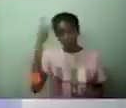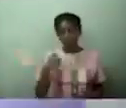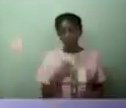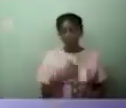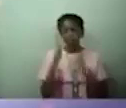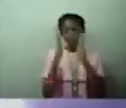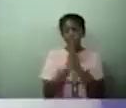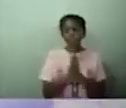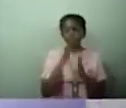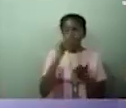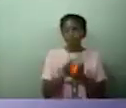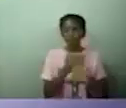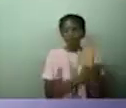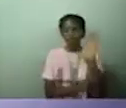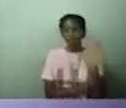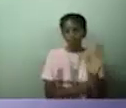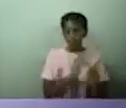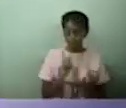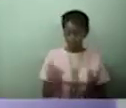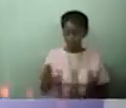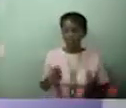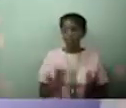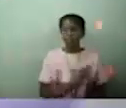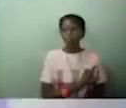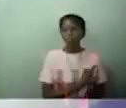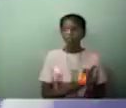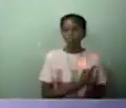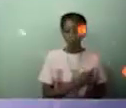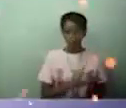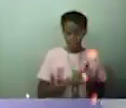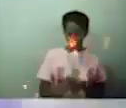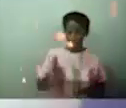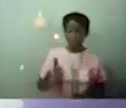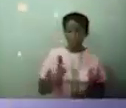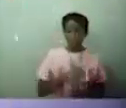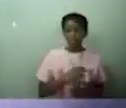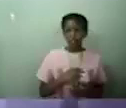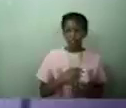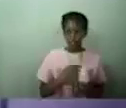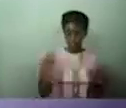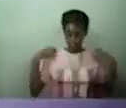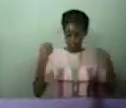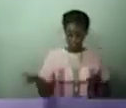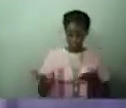praying that God prepare us, sharpen us,